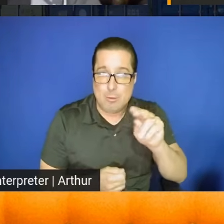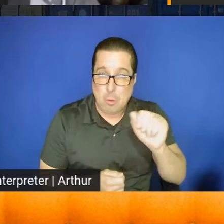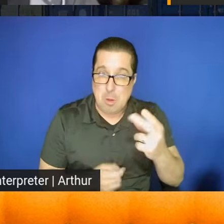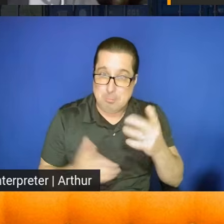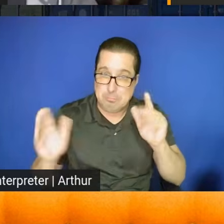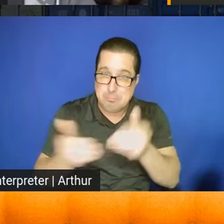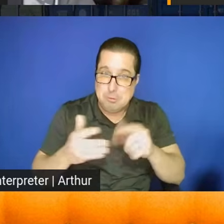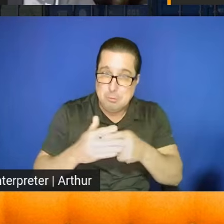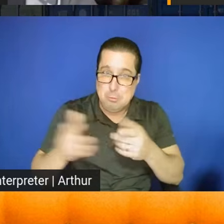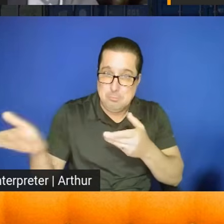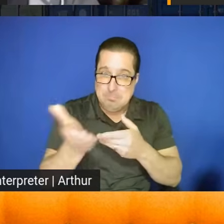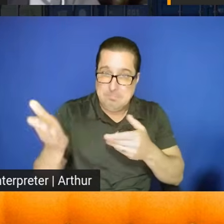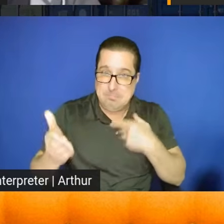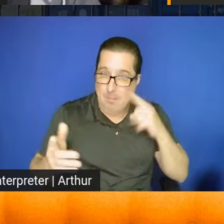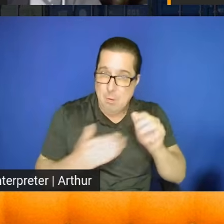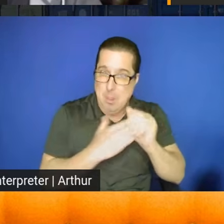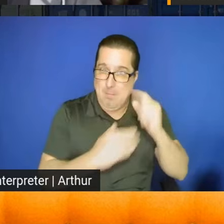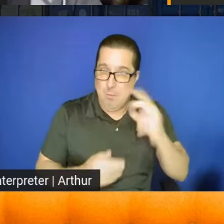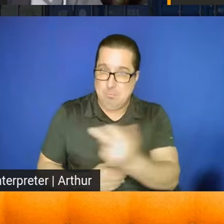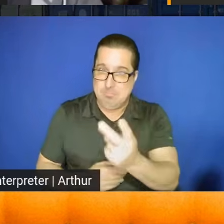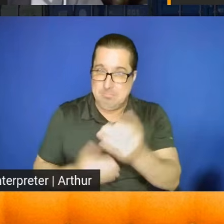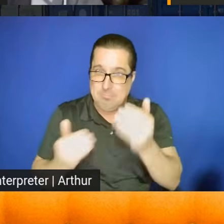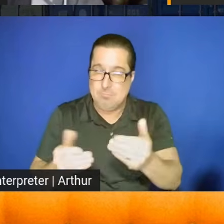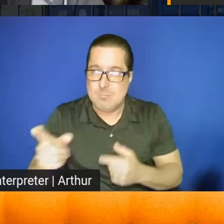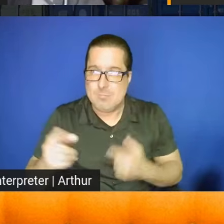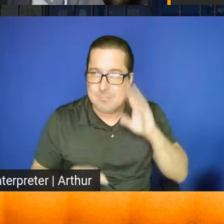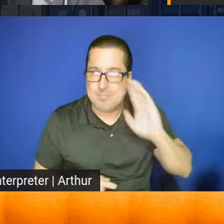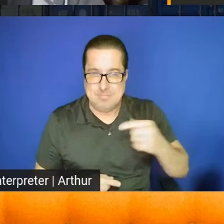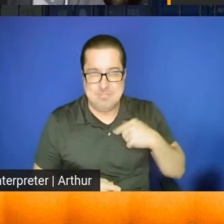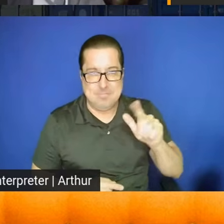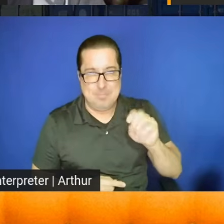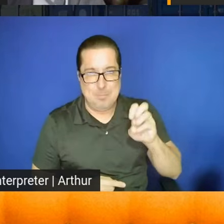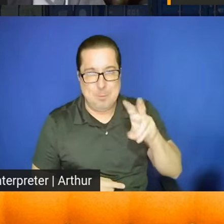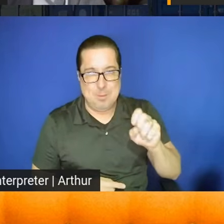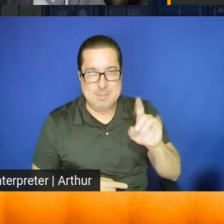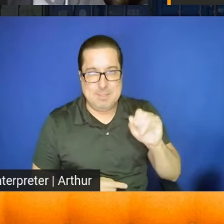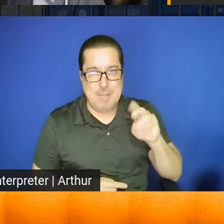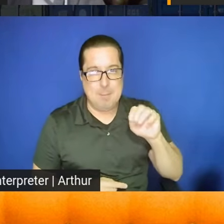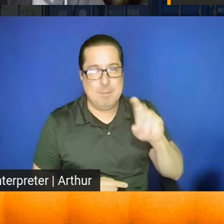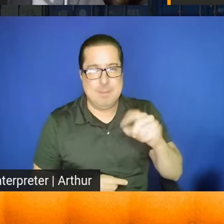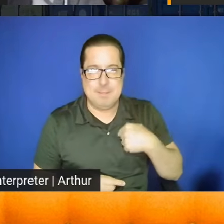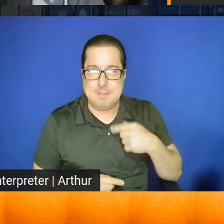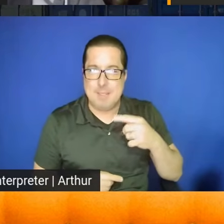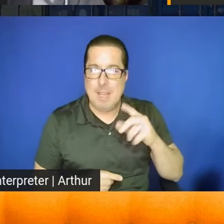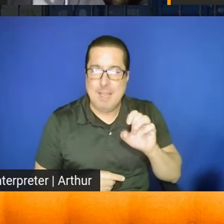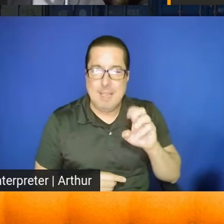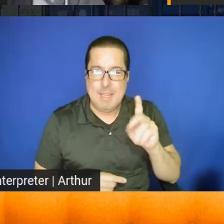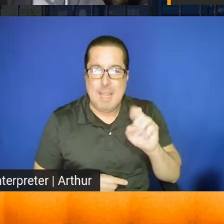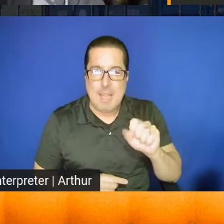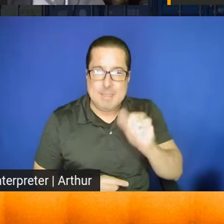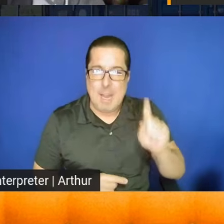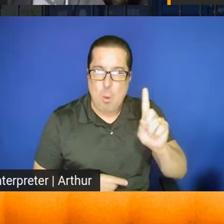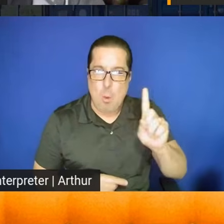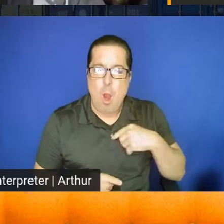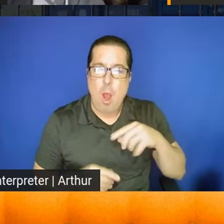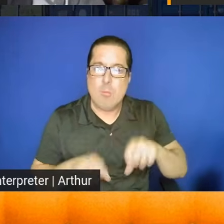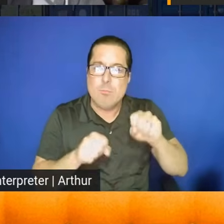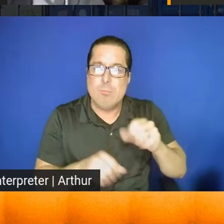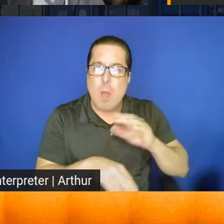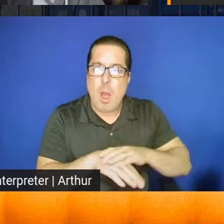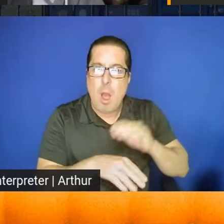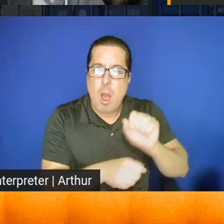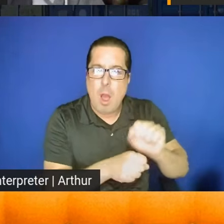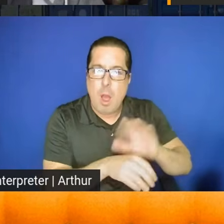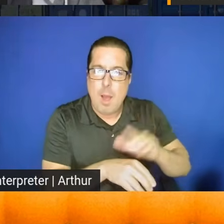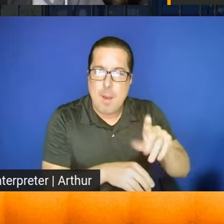Sure. So I'm Lewis Diamond. I'm a senior SD on EKS Anywhere, specifically working on packages, which is something